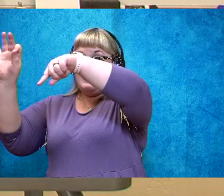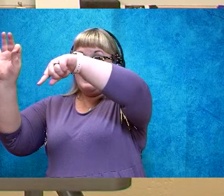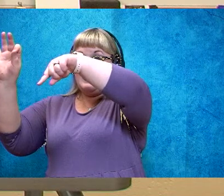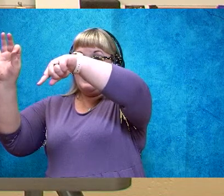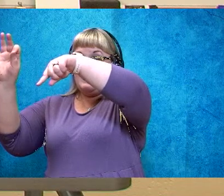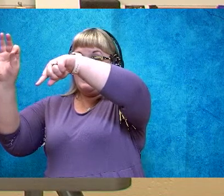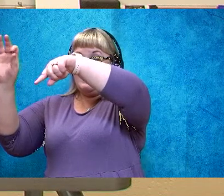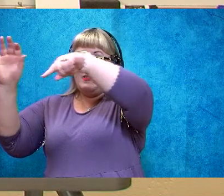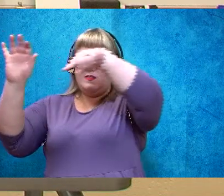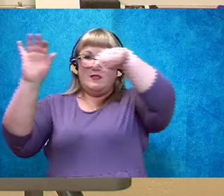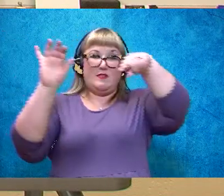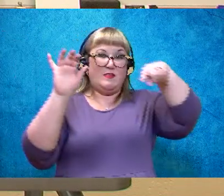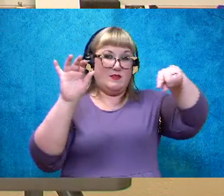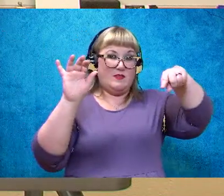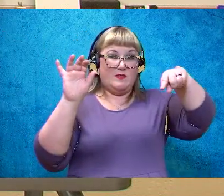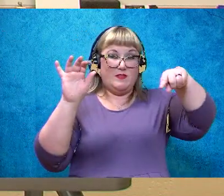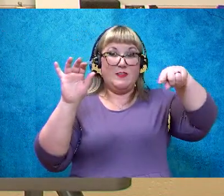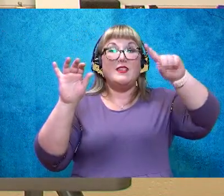9,